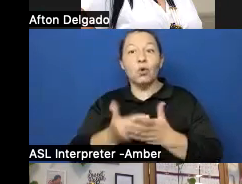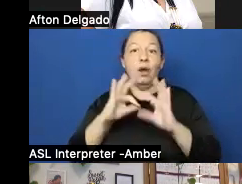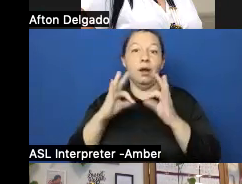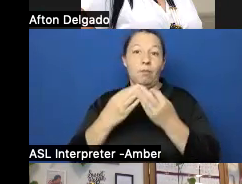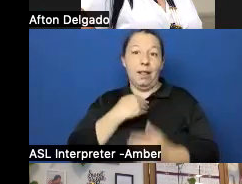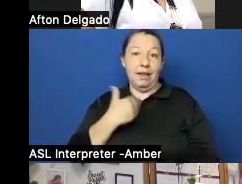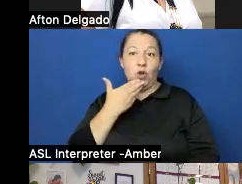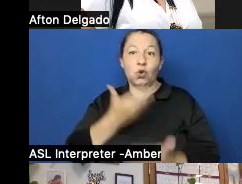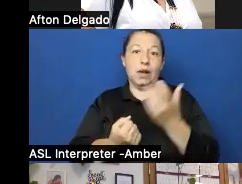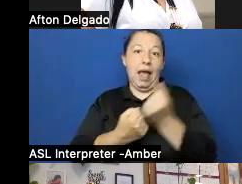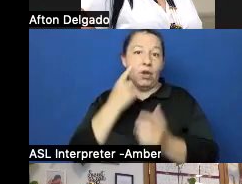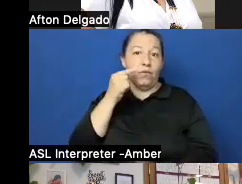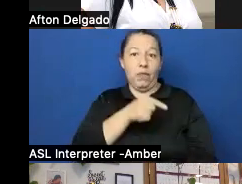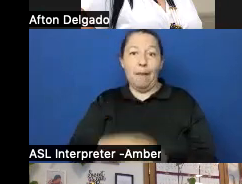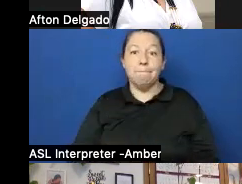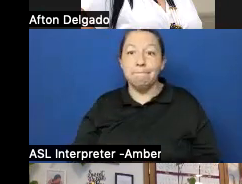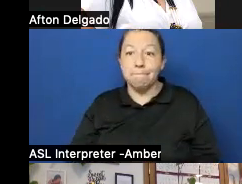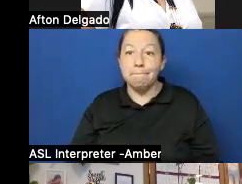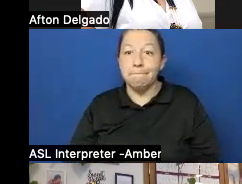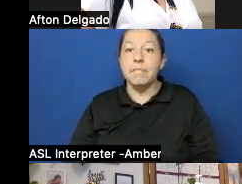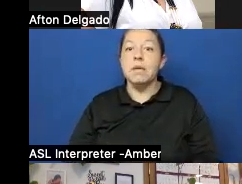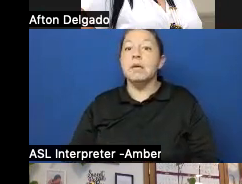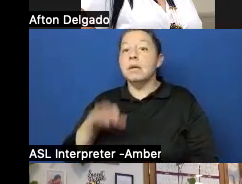Okay, Afton?